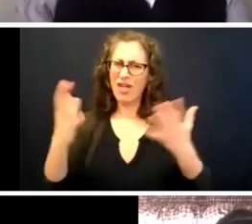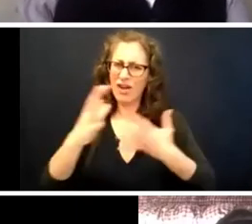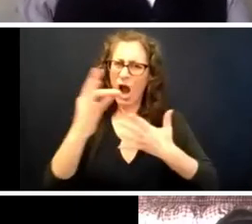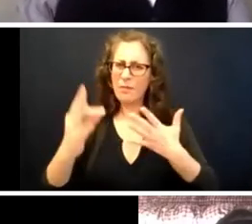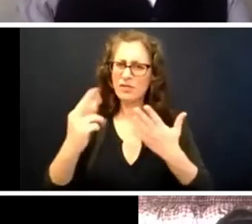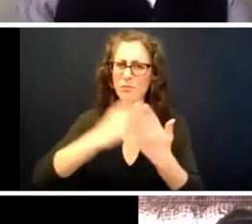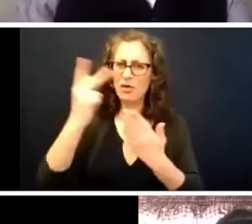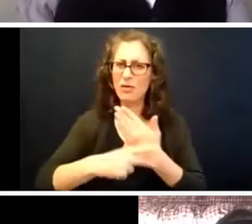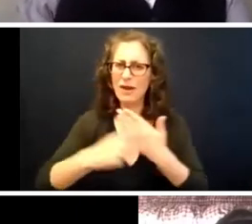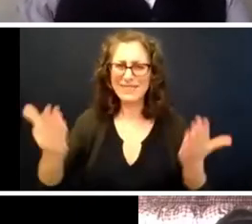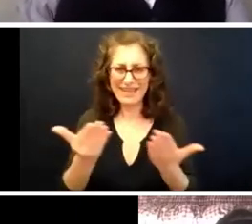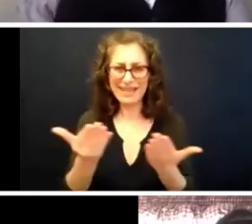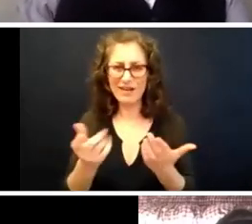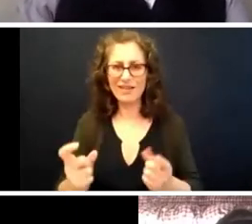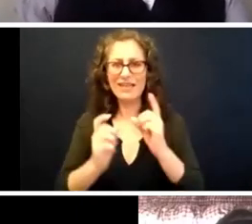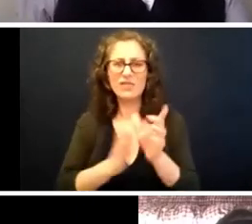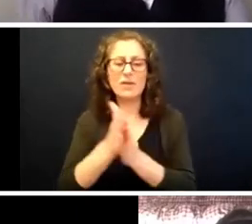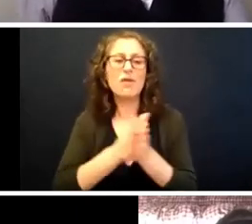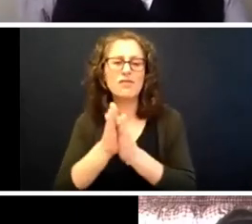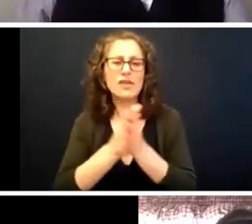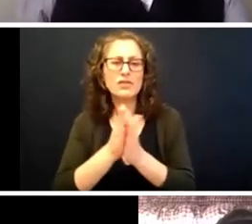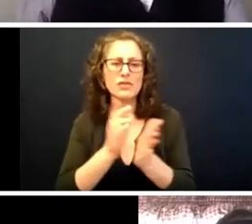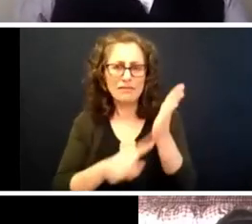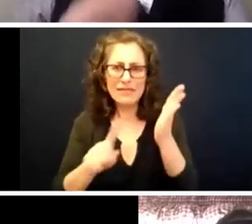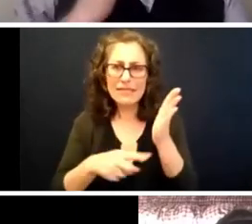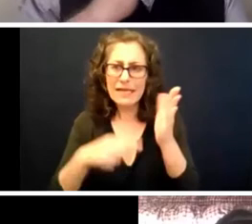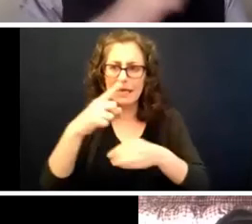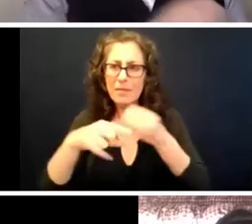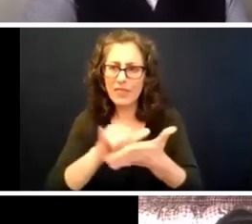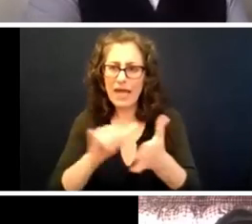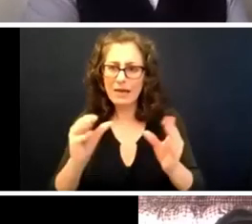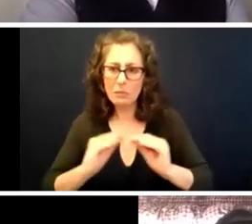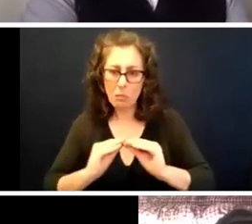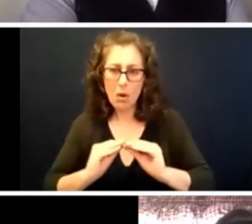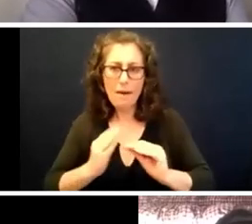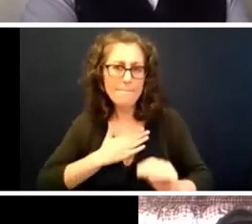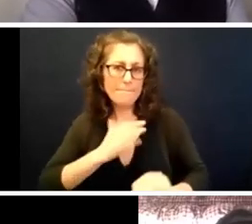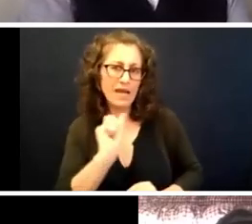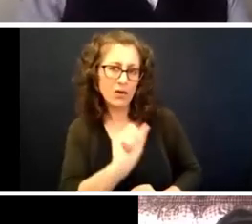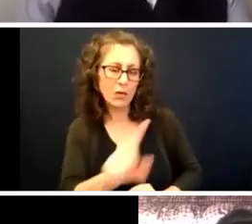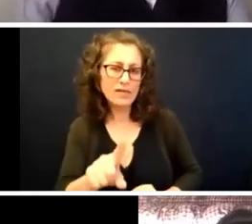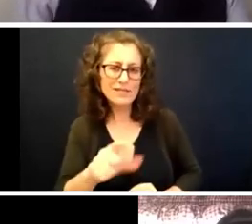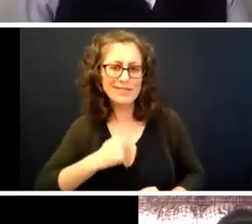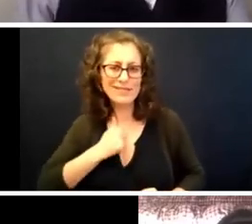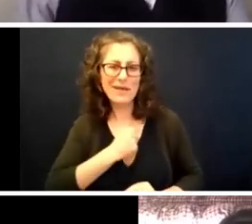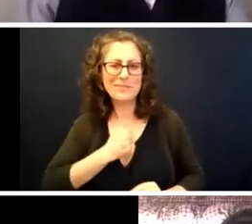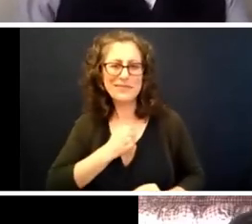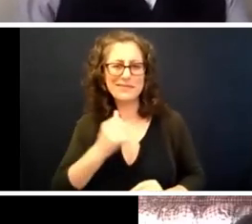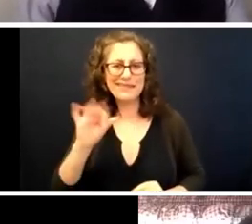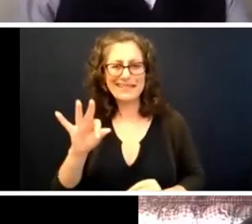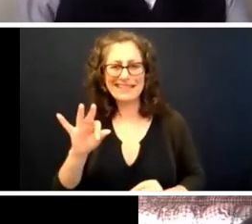which is kind of what motivated me to look into it a bit more. And I guess my question is, I'm sorry if you already have answered it,